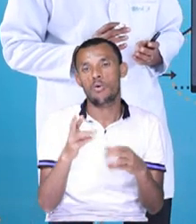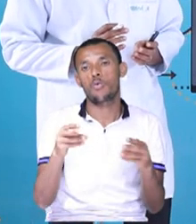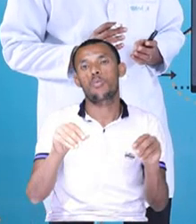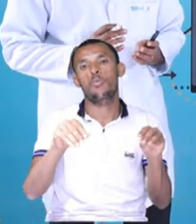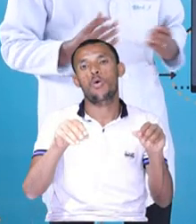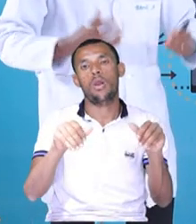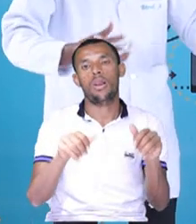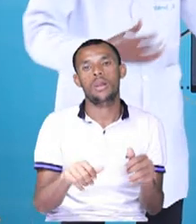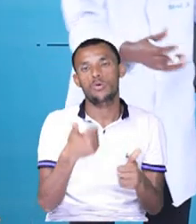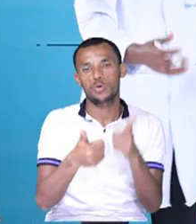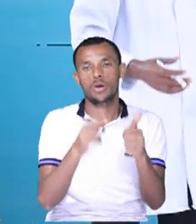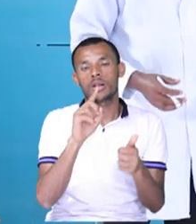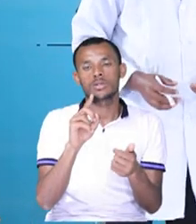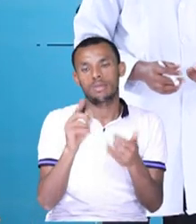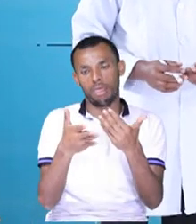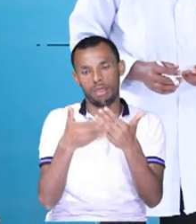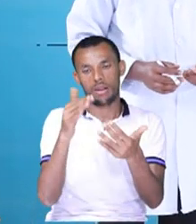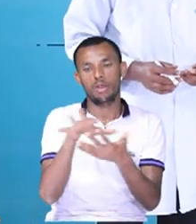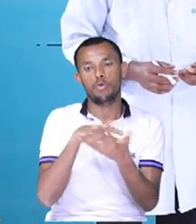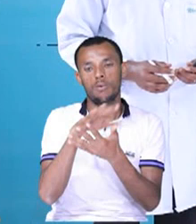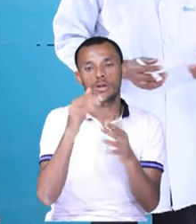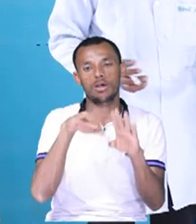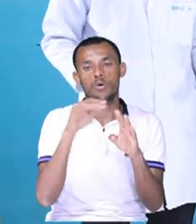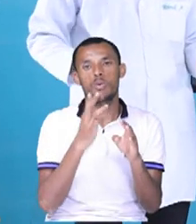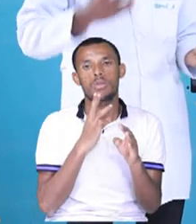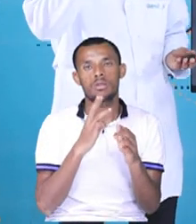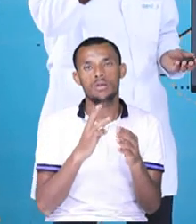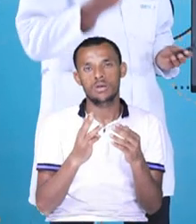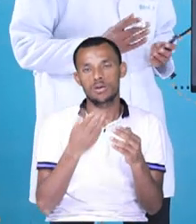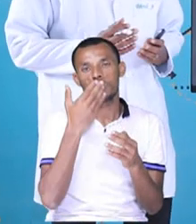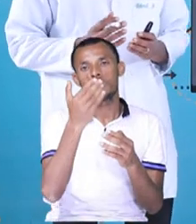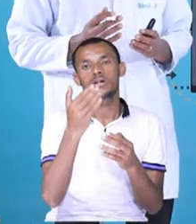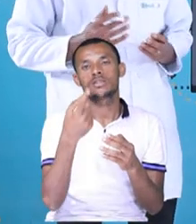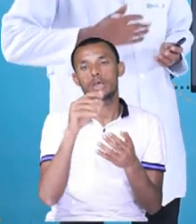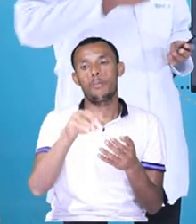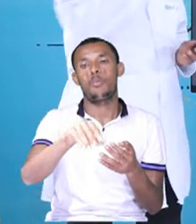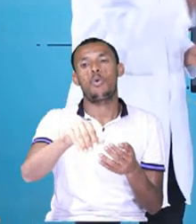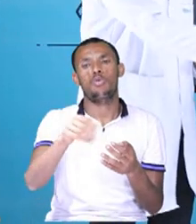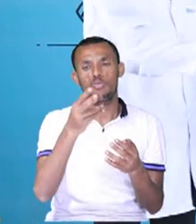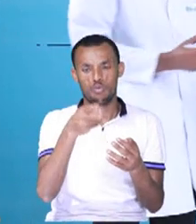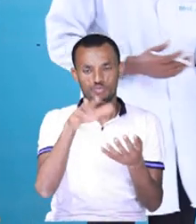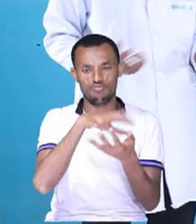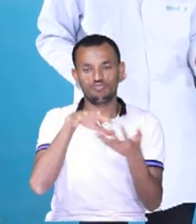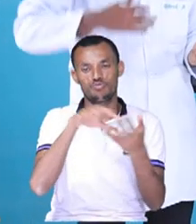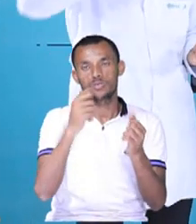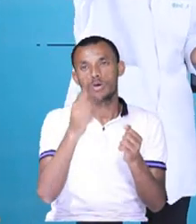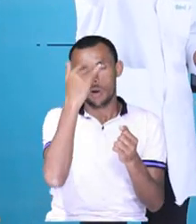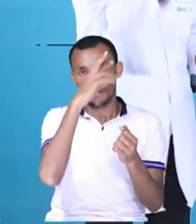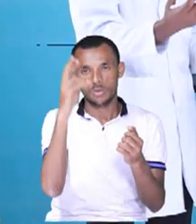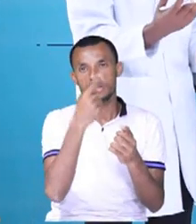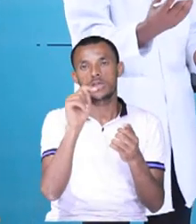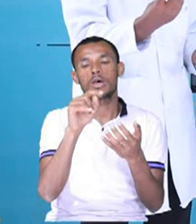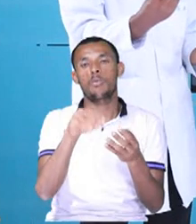forms of powder? Which one is easily soluble in water? Very good. The powder one is easily soluble in water. Why?